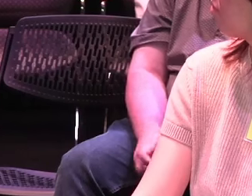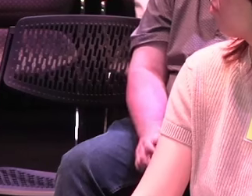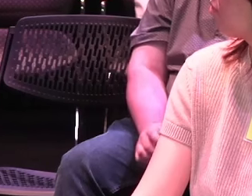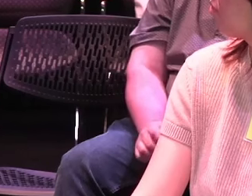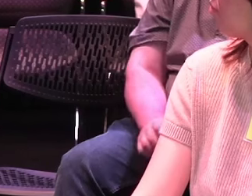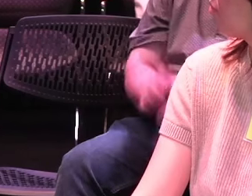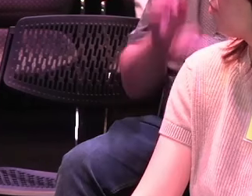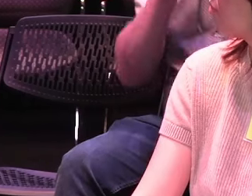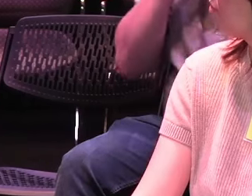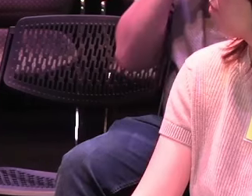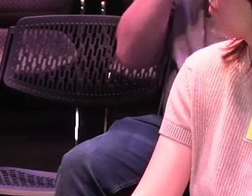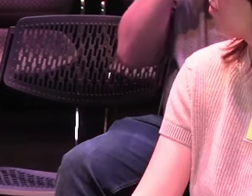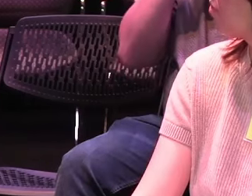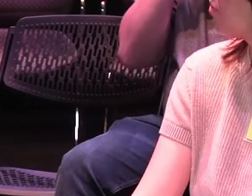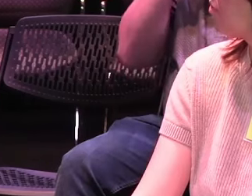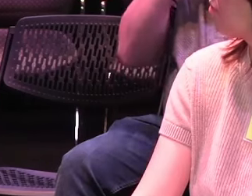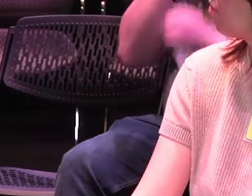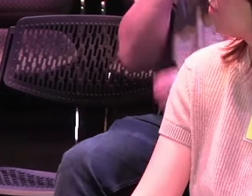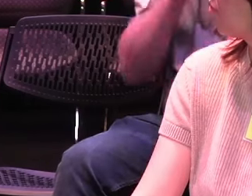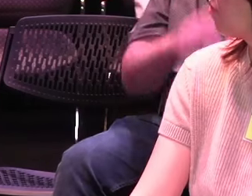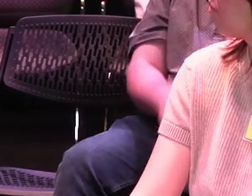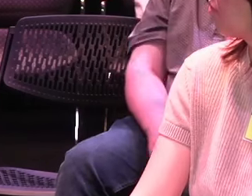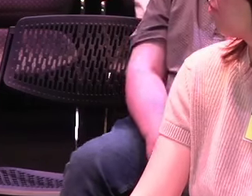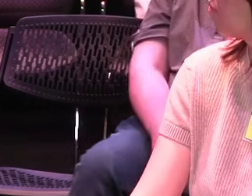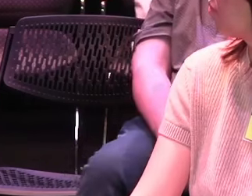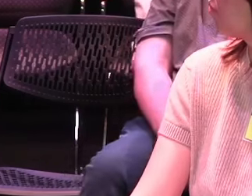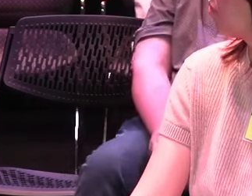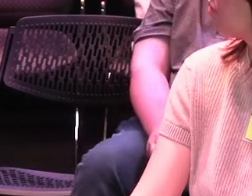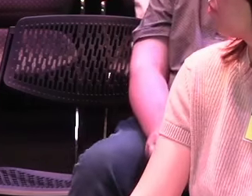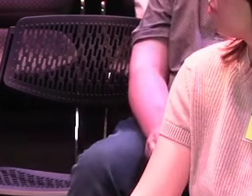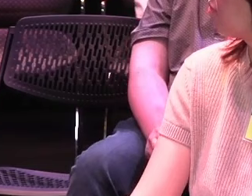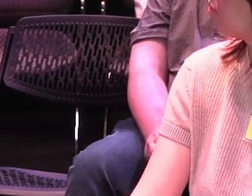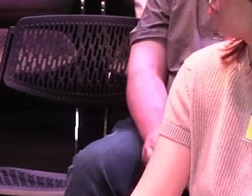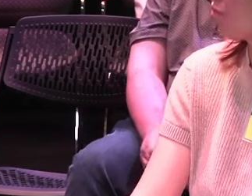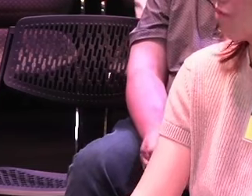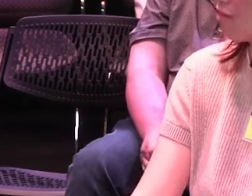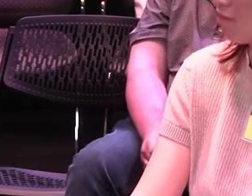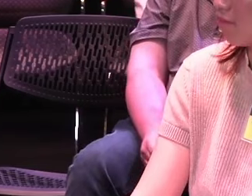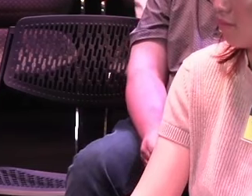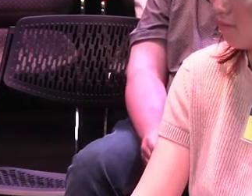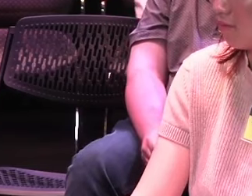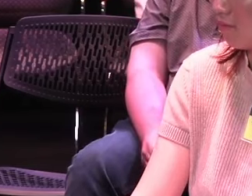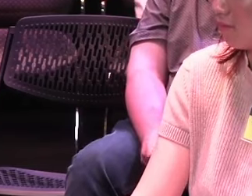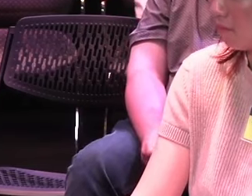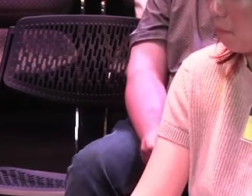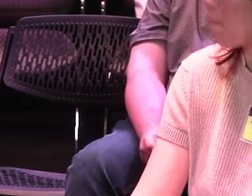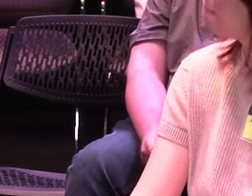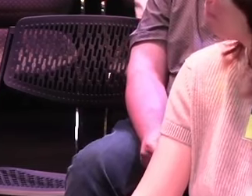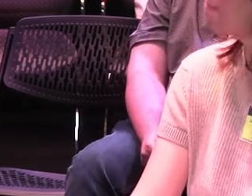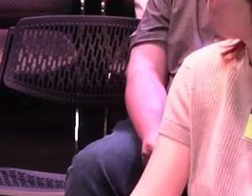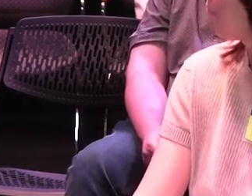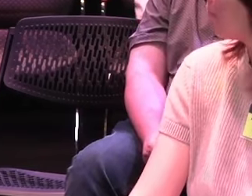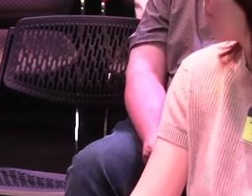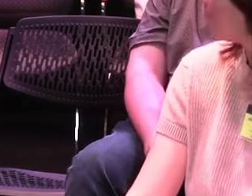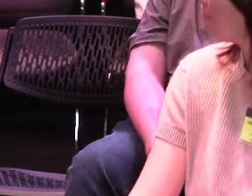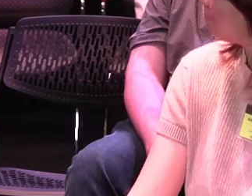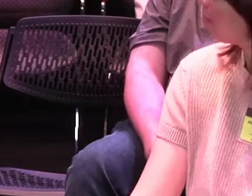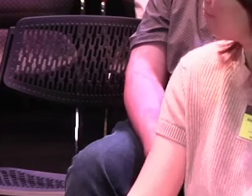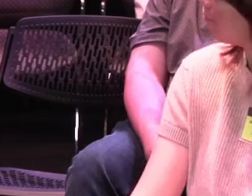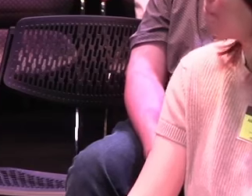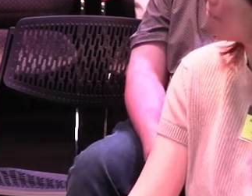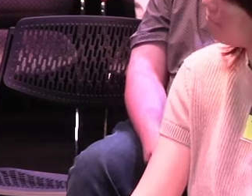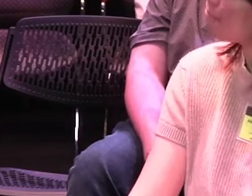partnerships and platforming of issues and collaborations that move at the speed of trust rather than the speed of